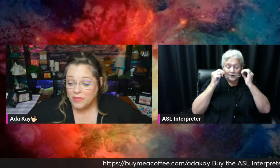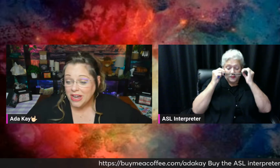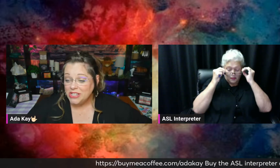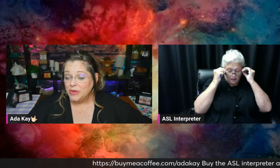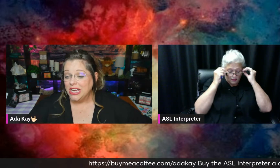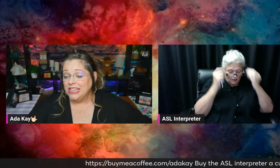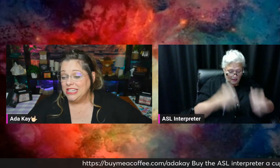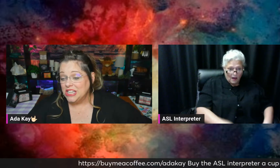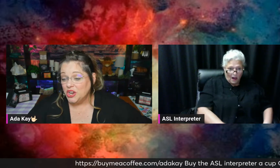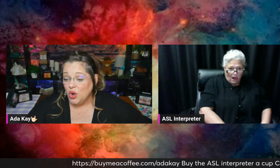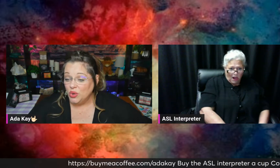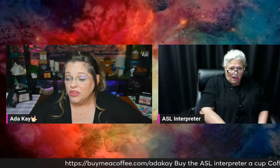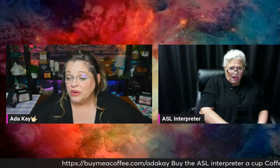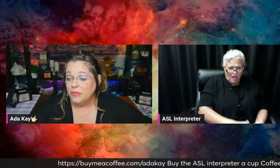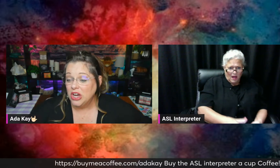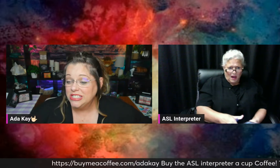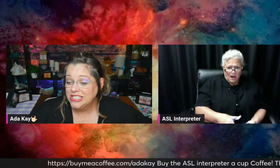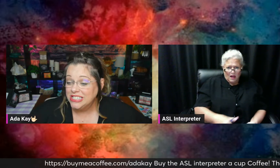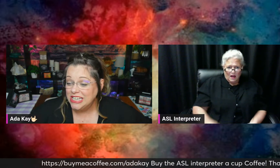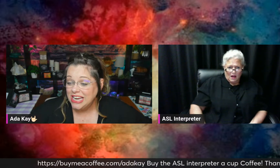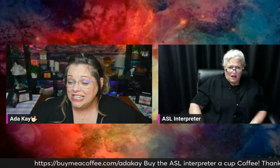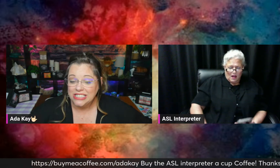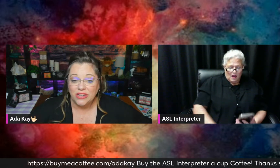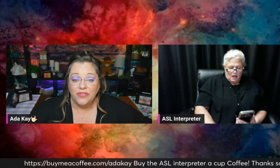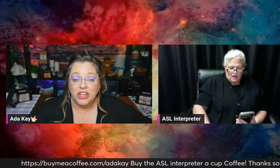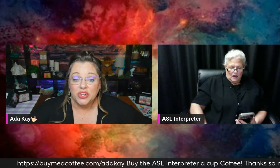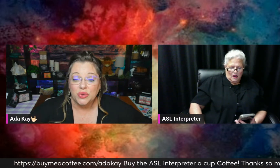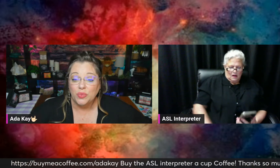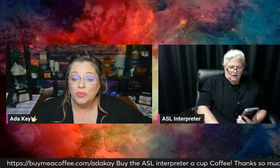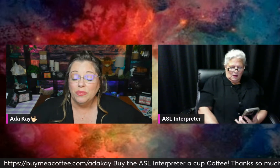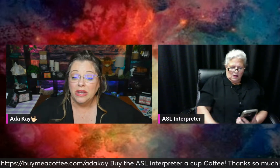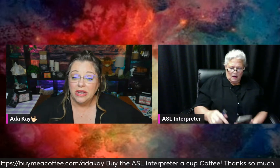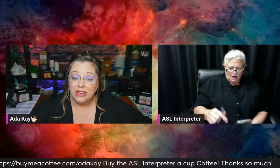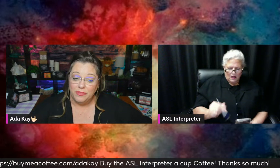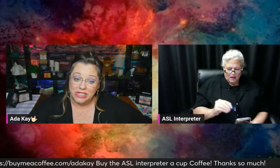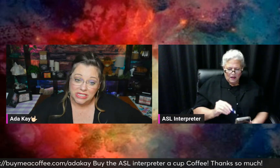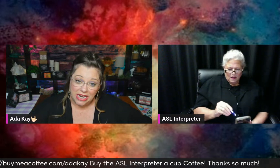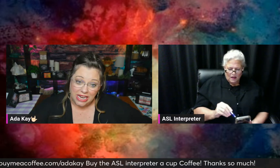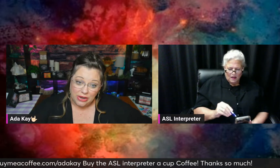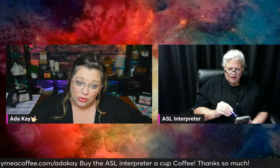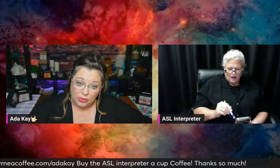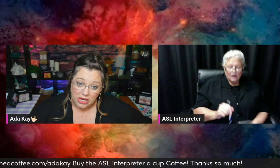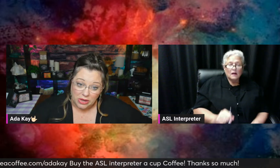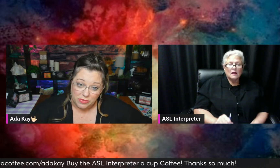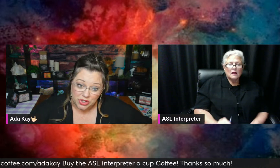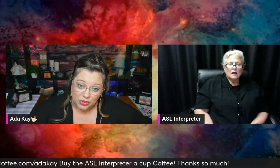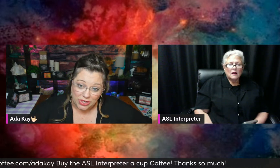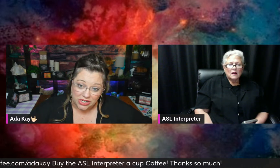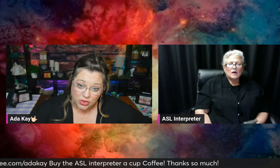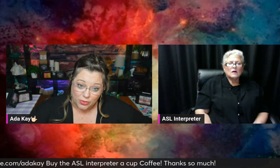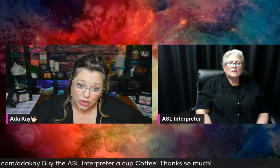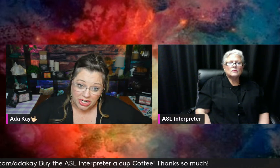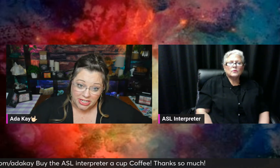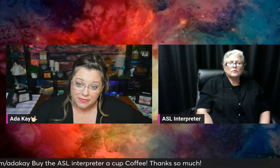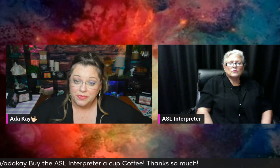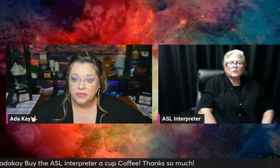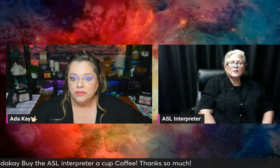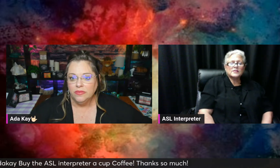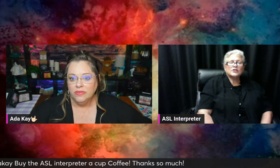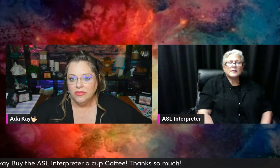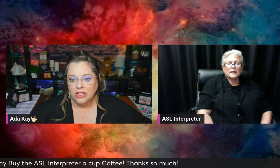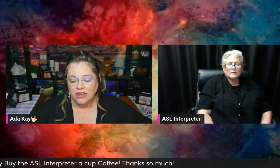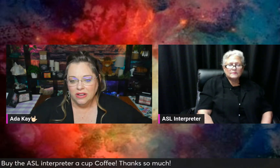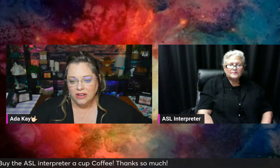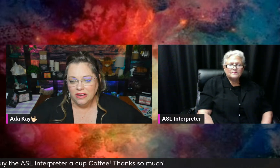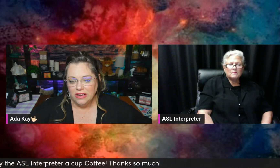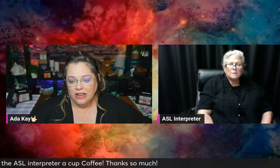That reminds me, I need to get a hold of their mods today and see if I can do it. If Miss Diane would be up to doing it tomorrow night. What did you